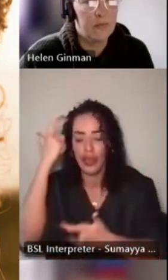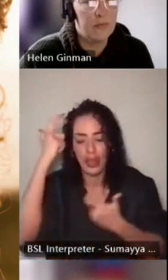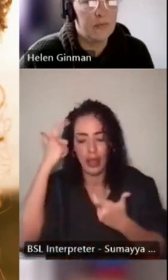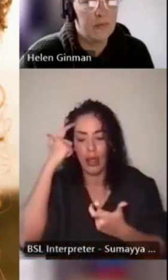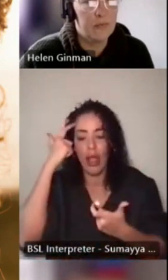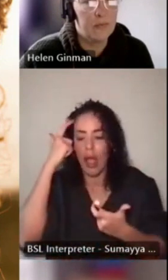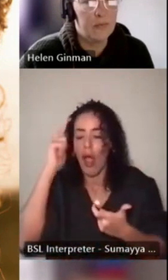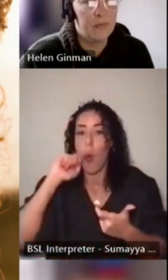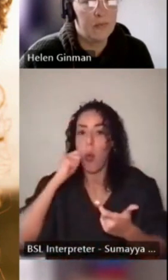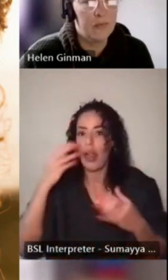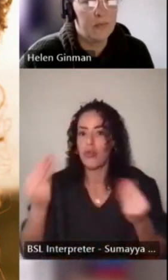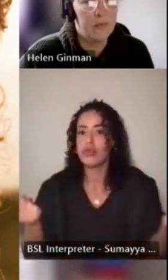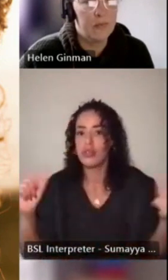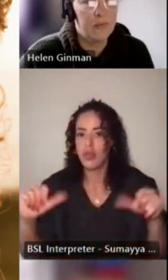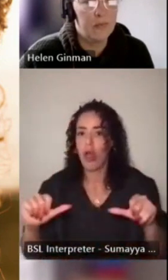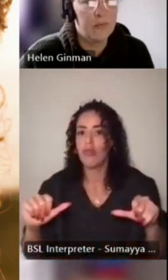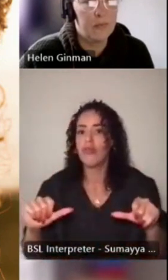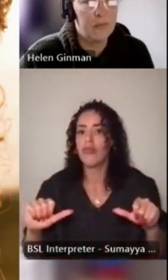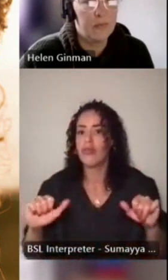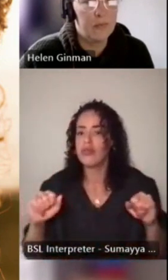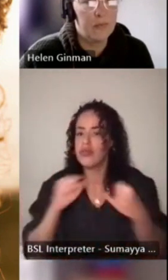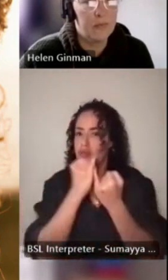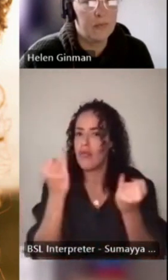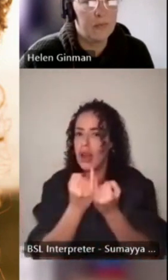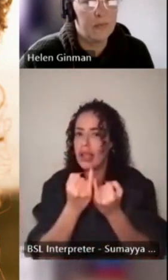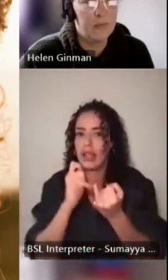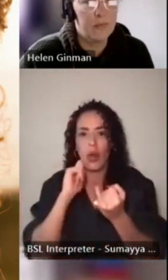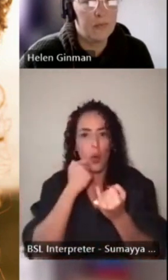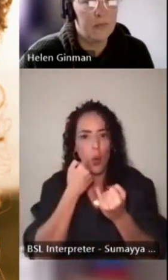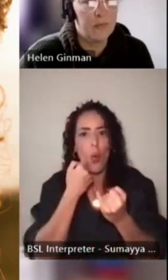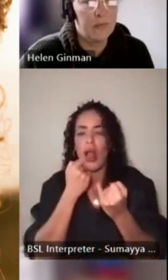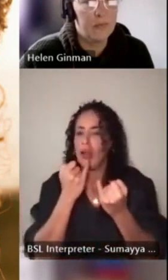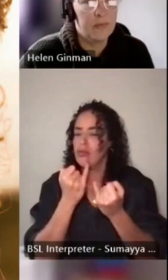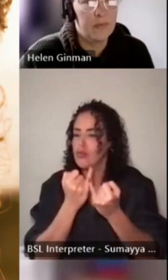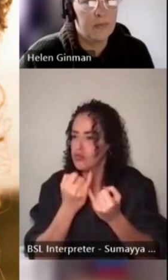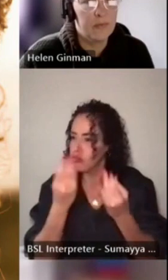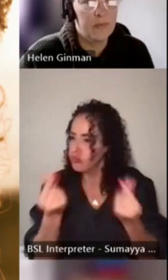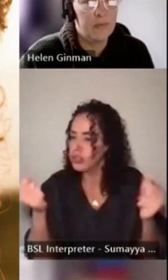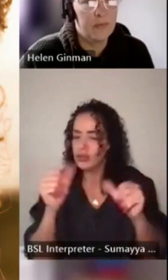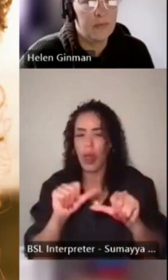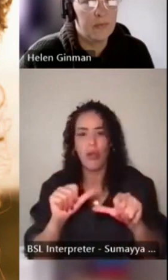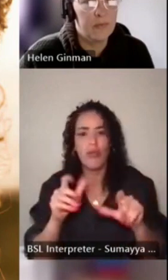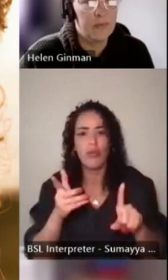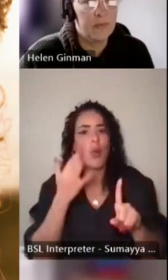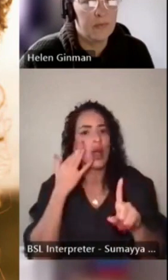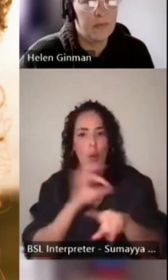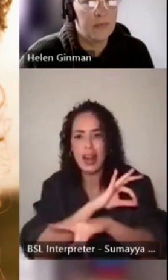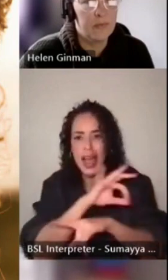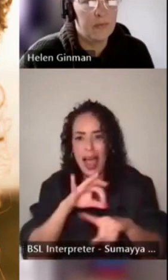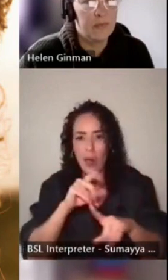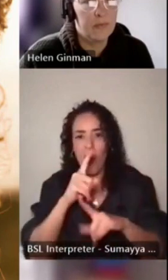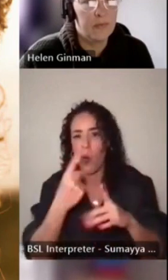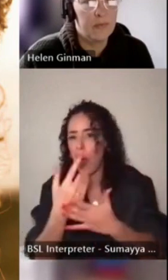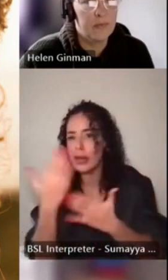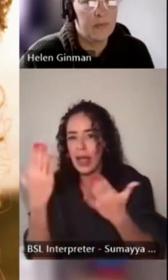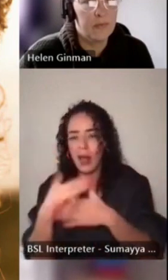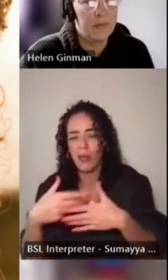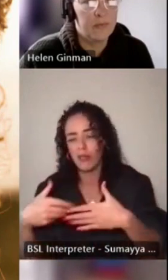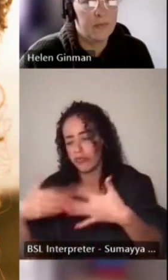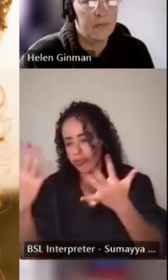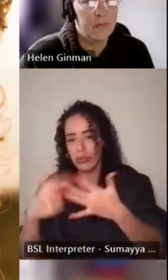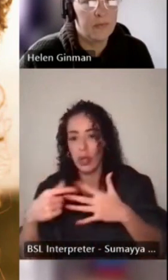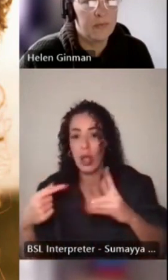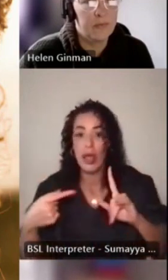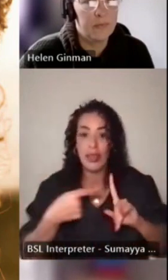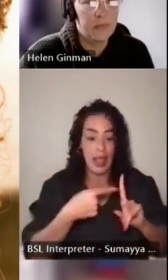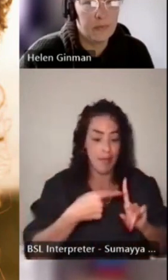get this resolved, and this is when I will get it resolved, either in an hour or or in a day or whatever, and it gives the person that's feeling a